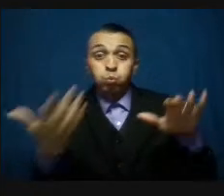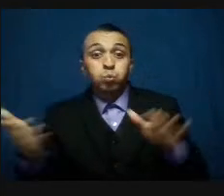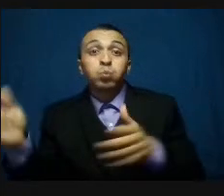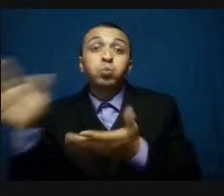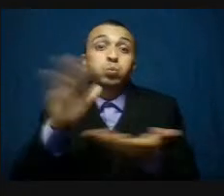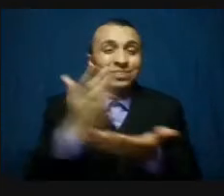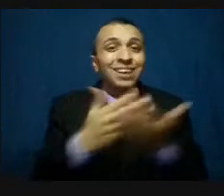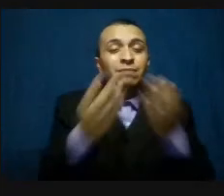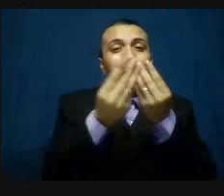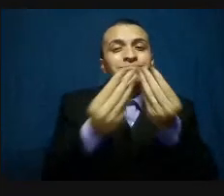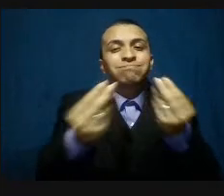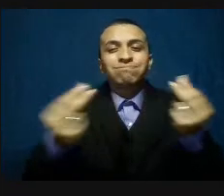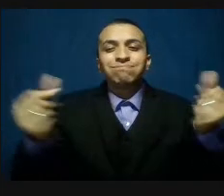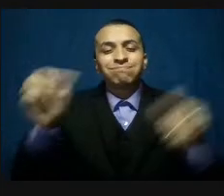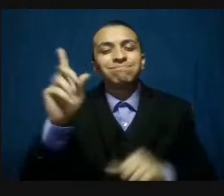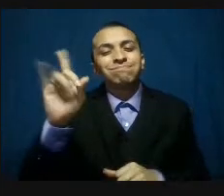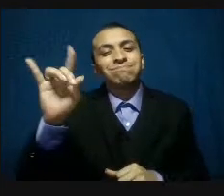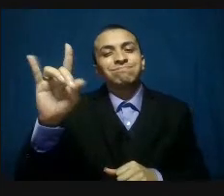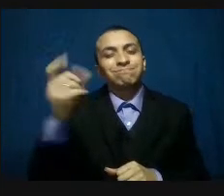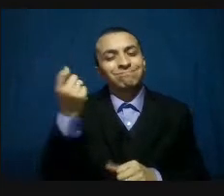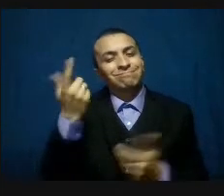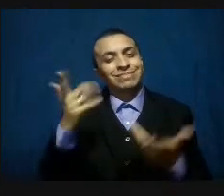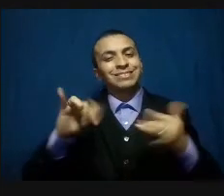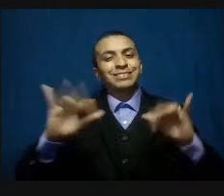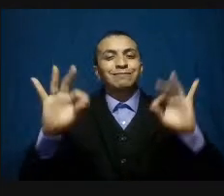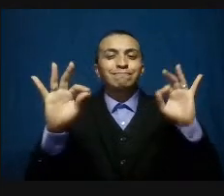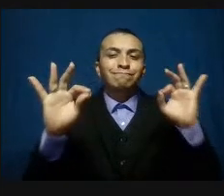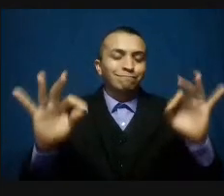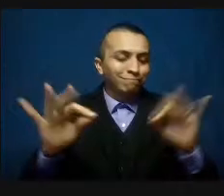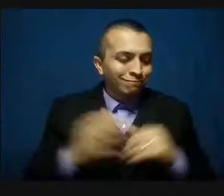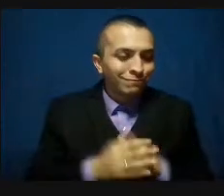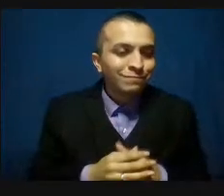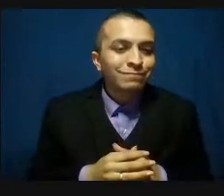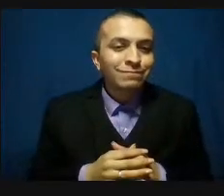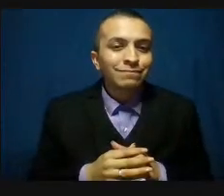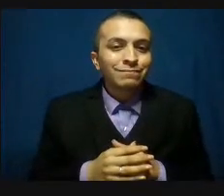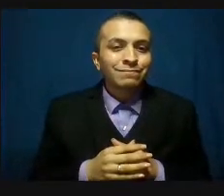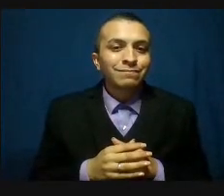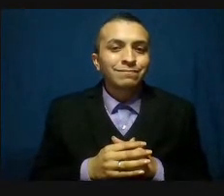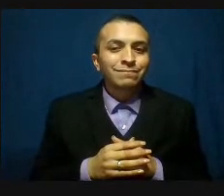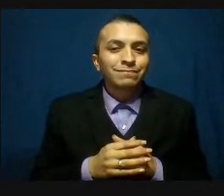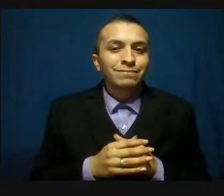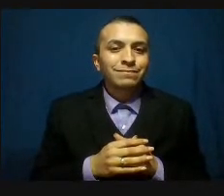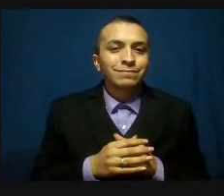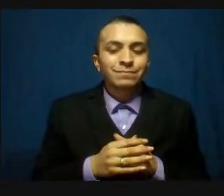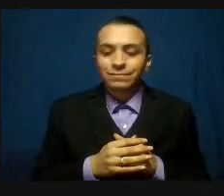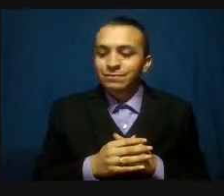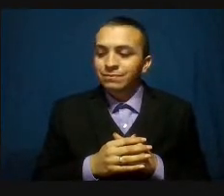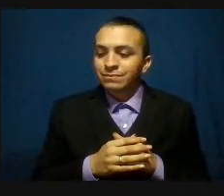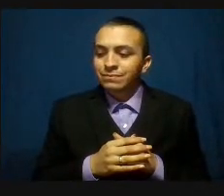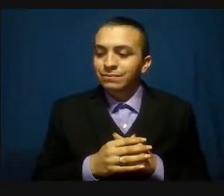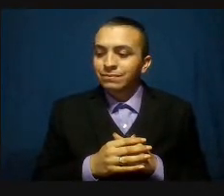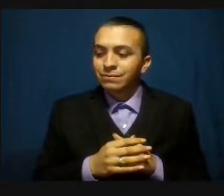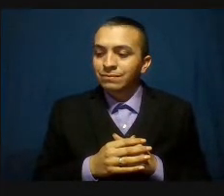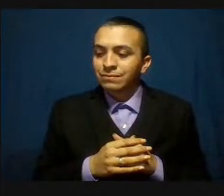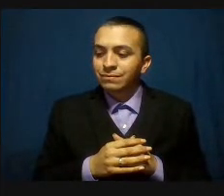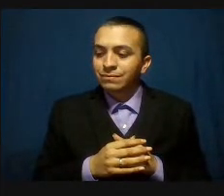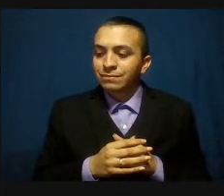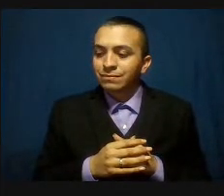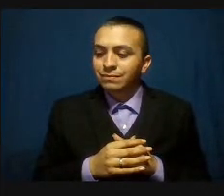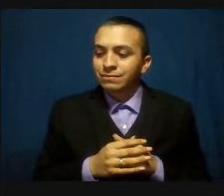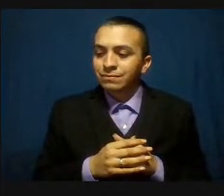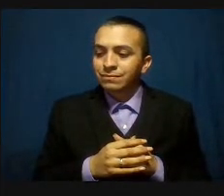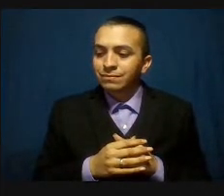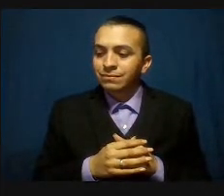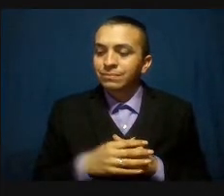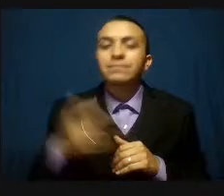So an inversion is when the atmosphere sets up very stably in valleys at night so that smoke can get trapped down in there. With the